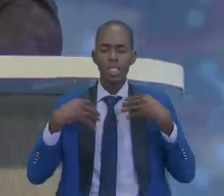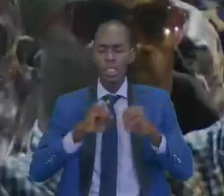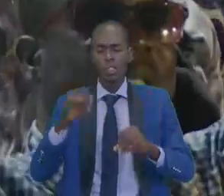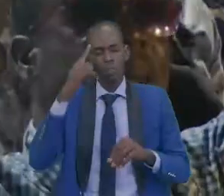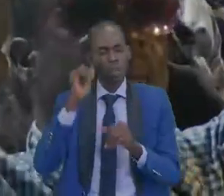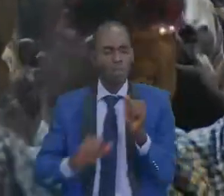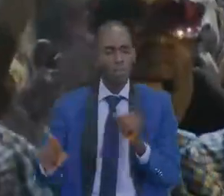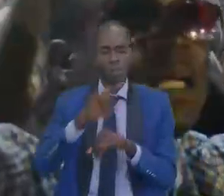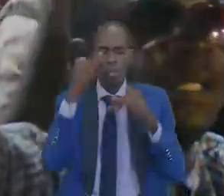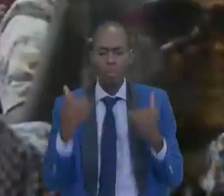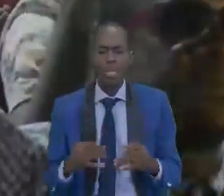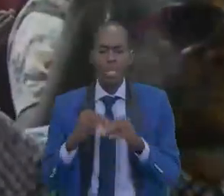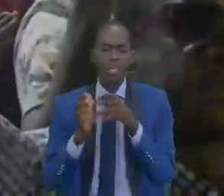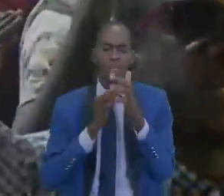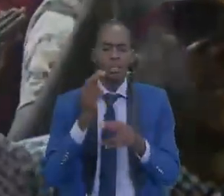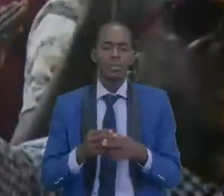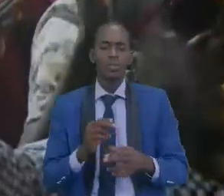Jesus' name.